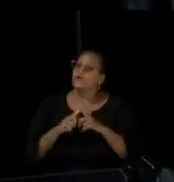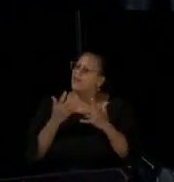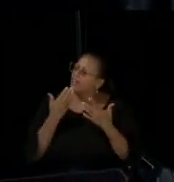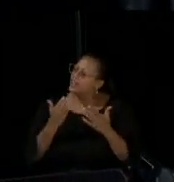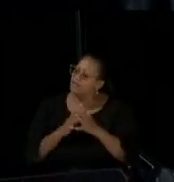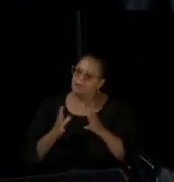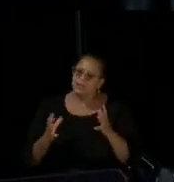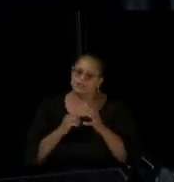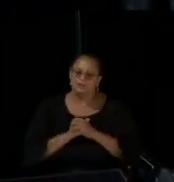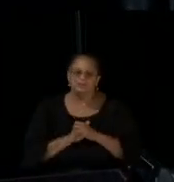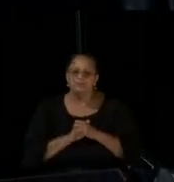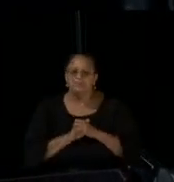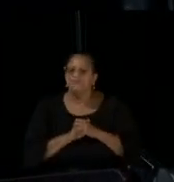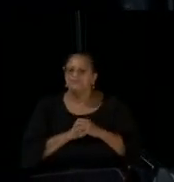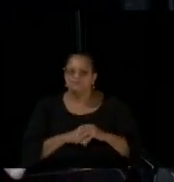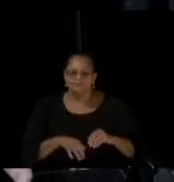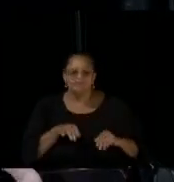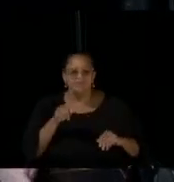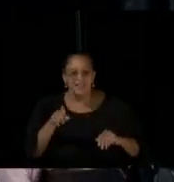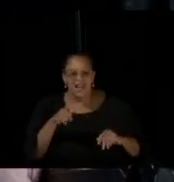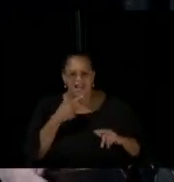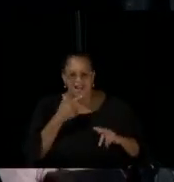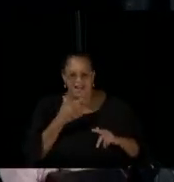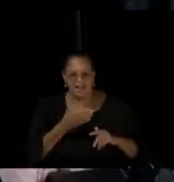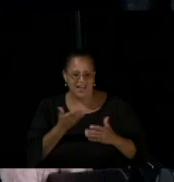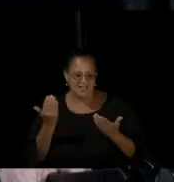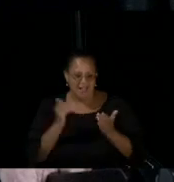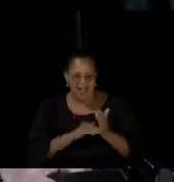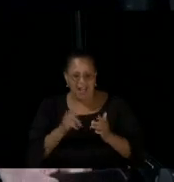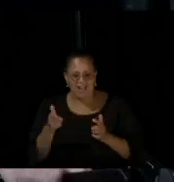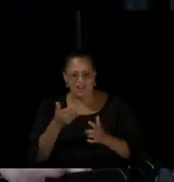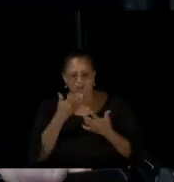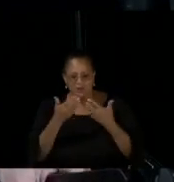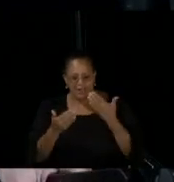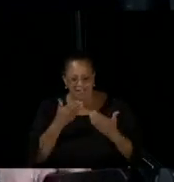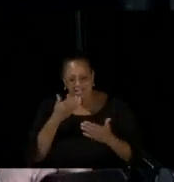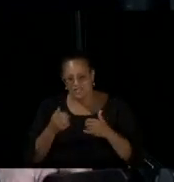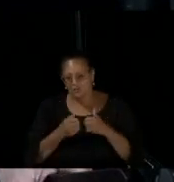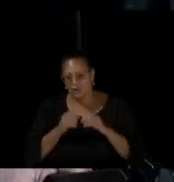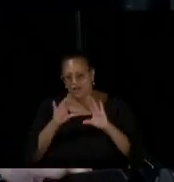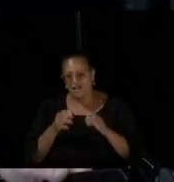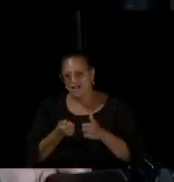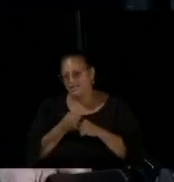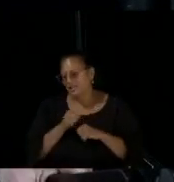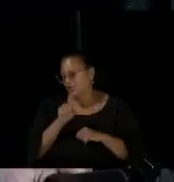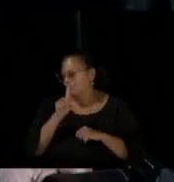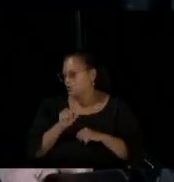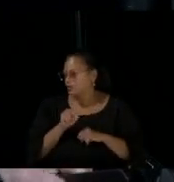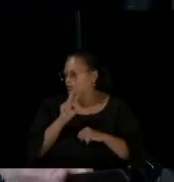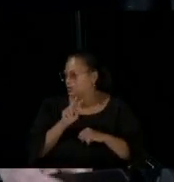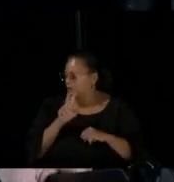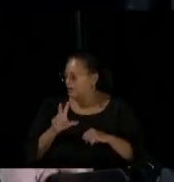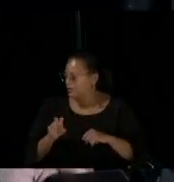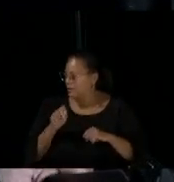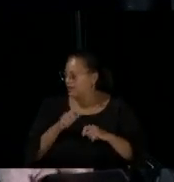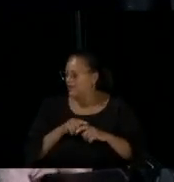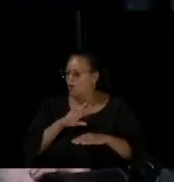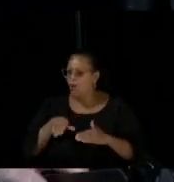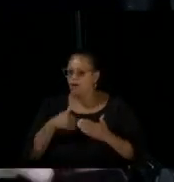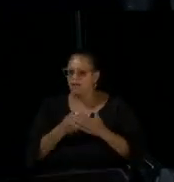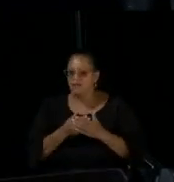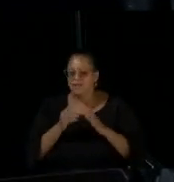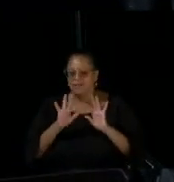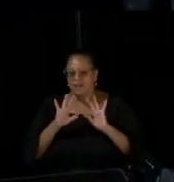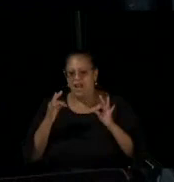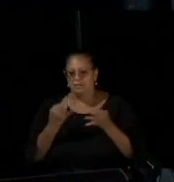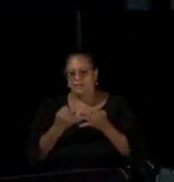it. Again, greetings to the class of 2023 and to all the wonderful families and friends who have joined our Howard County Public School